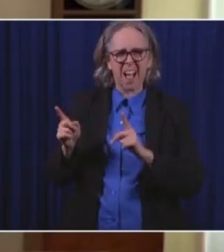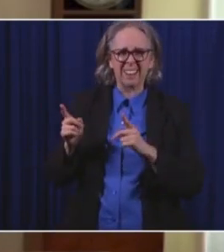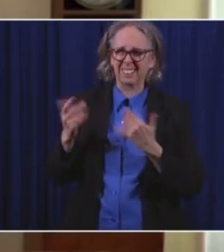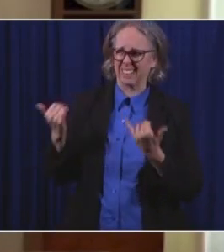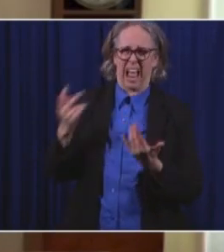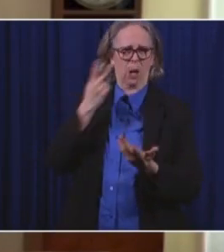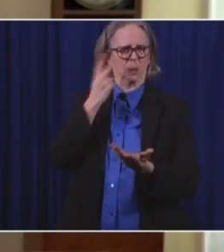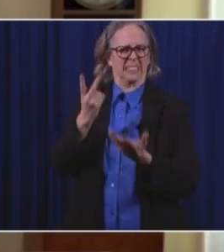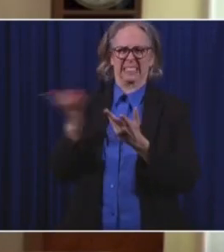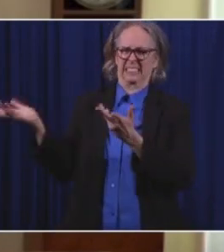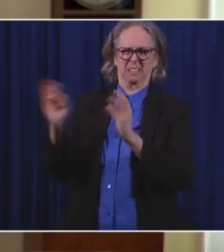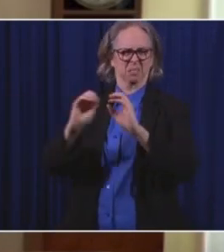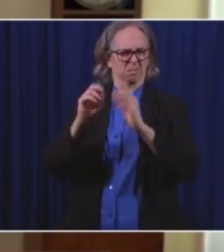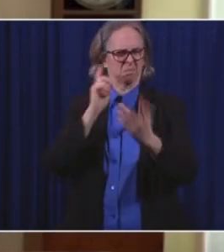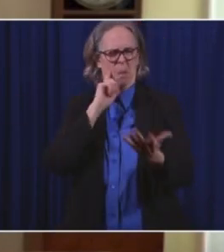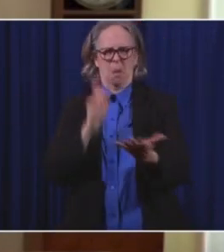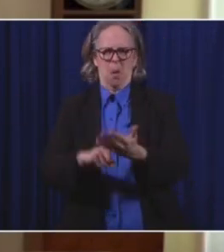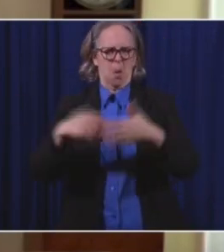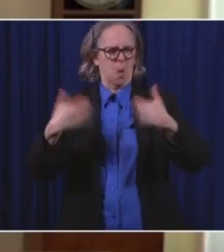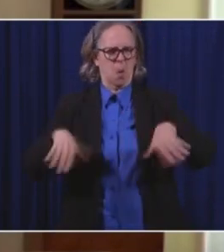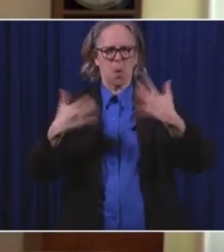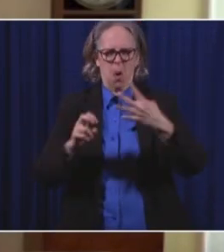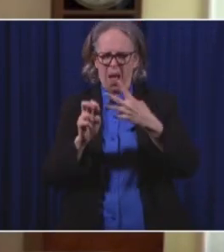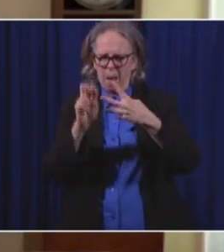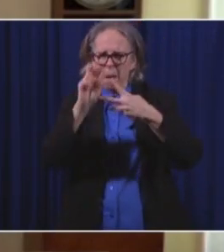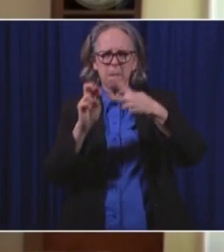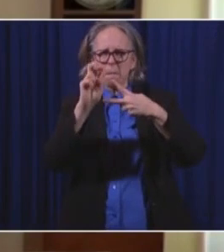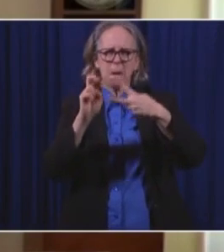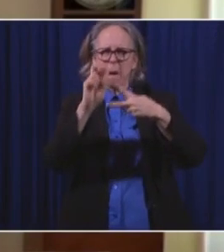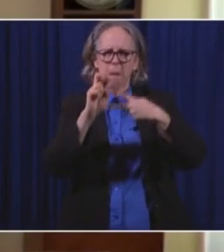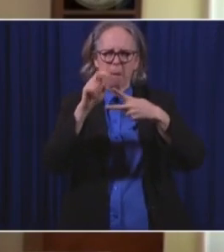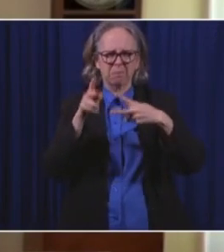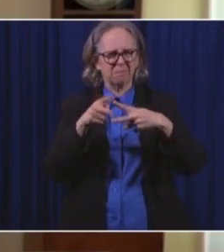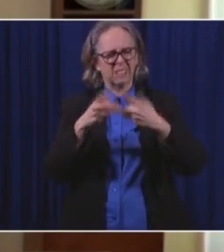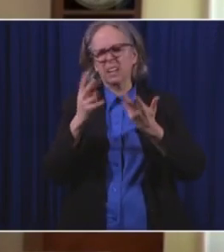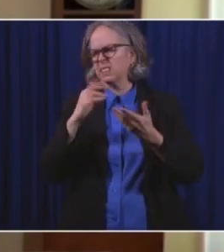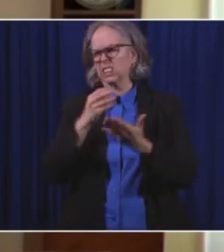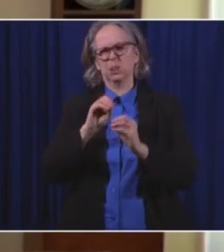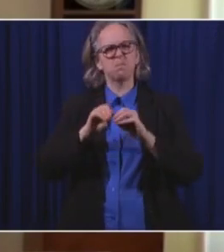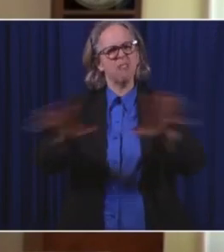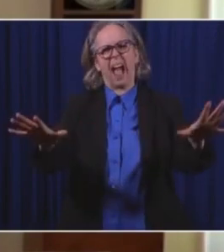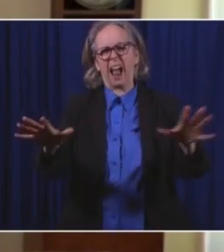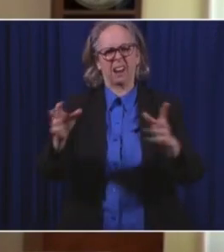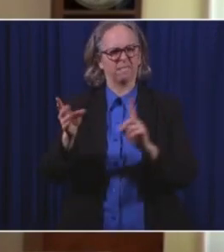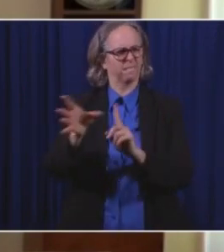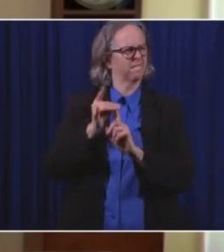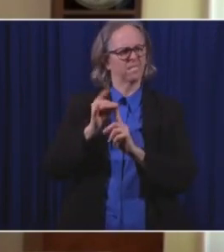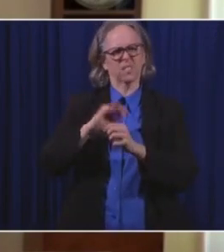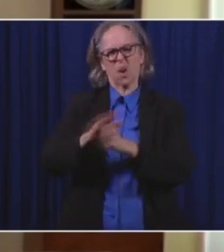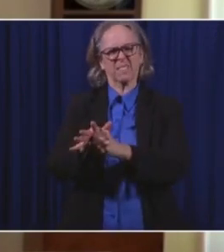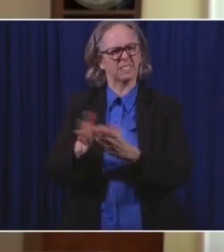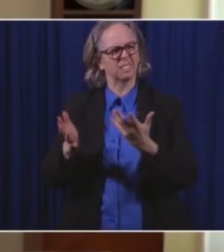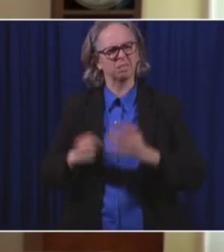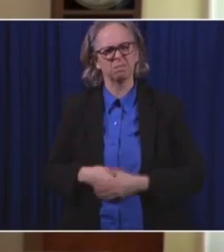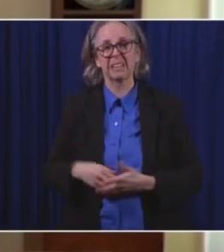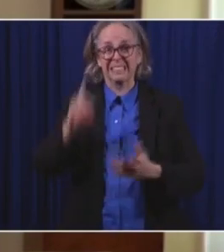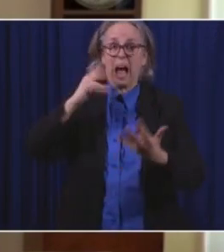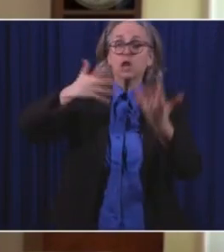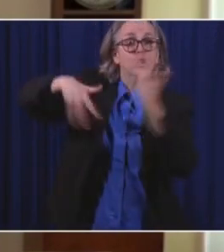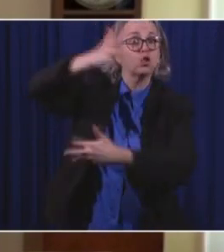now. And my advice to people, while we will continue to show these, it does